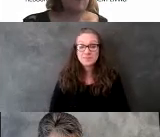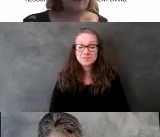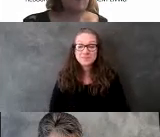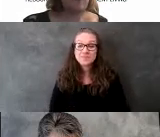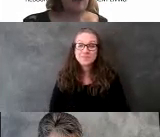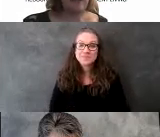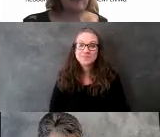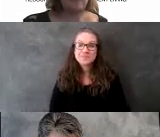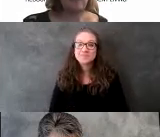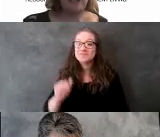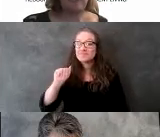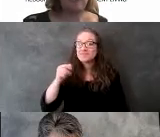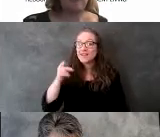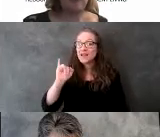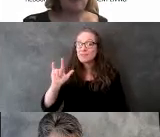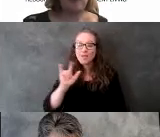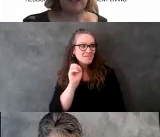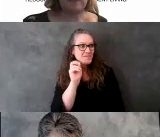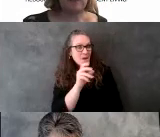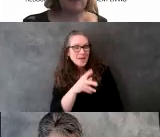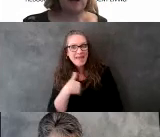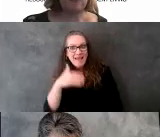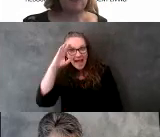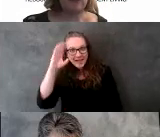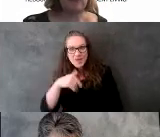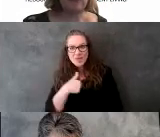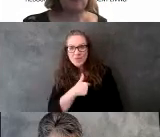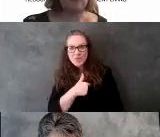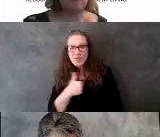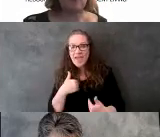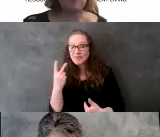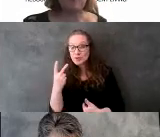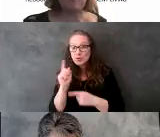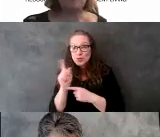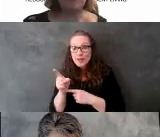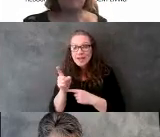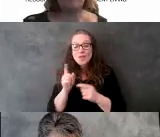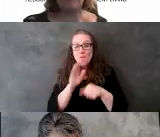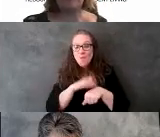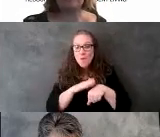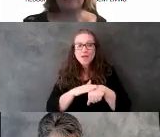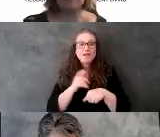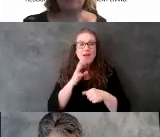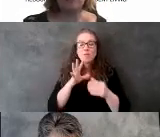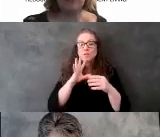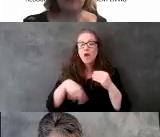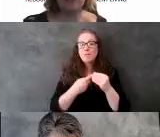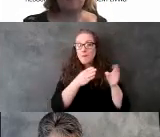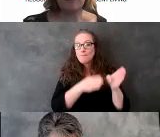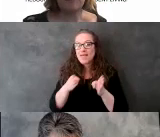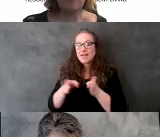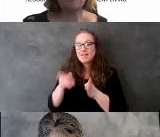All right. Well, I know that we have a 2-minute warning, so I'm going to just talk to you about planning for access really